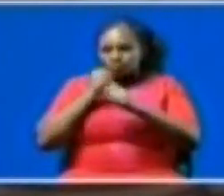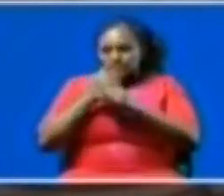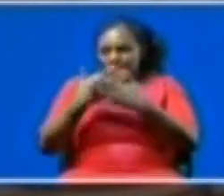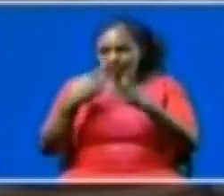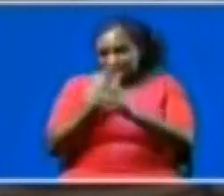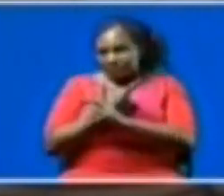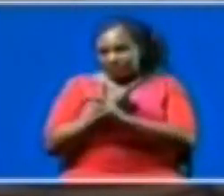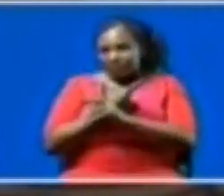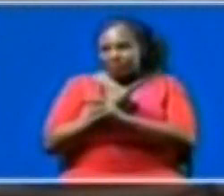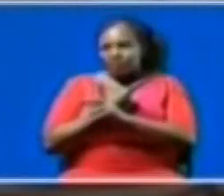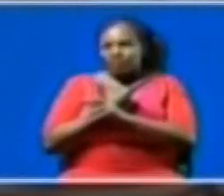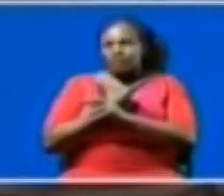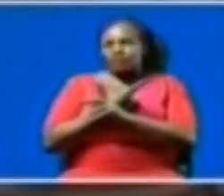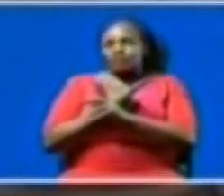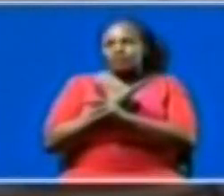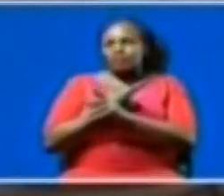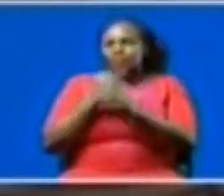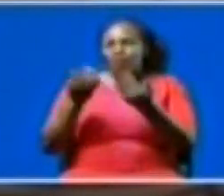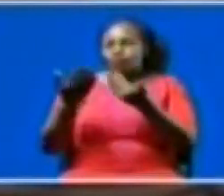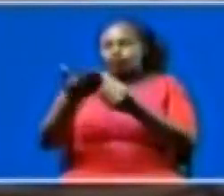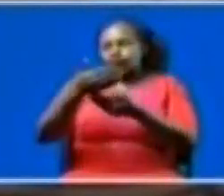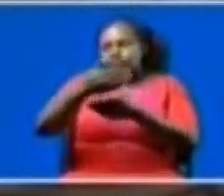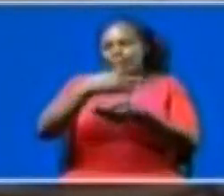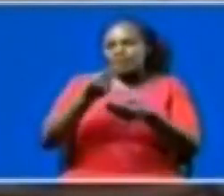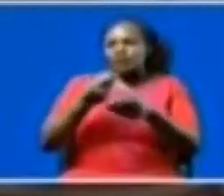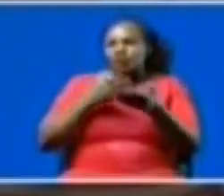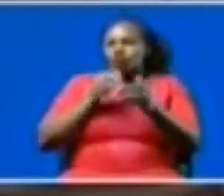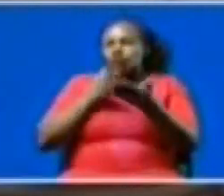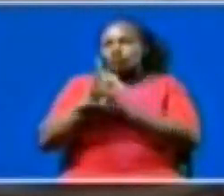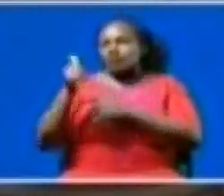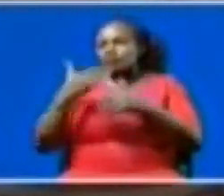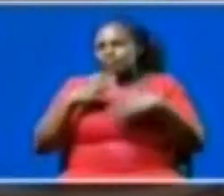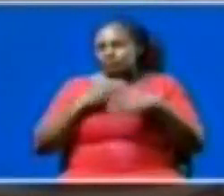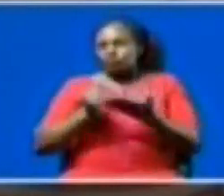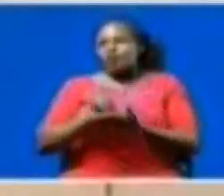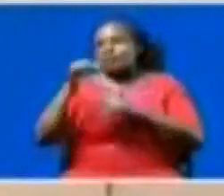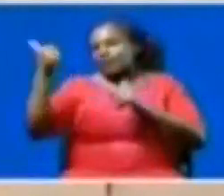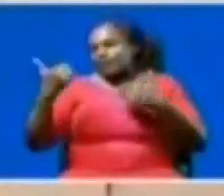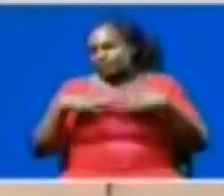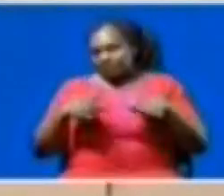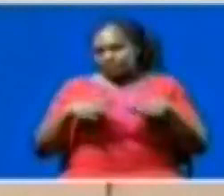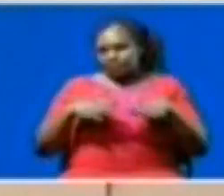similar, to do with charity work and raising money for someone else, to help someone else.